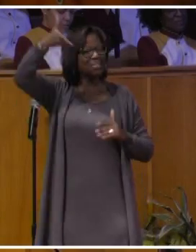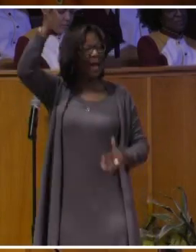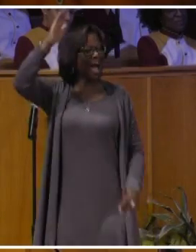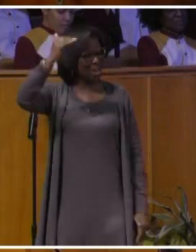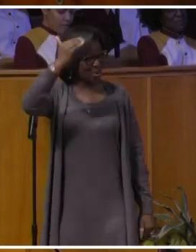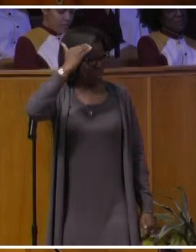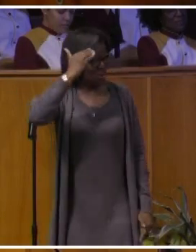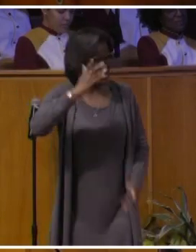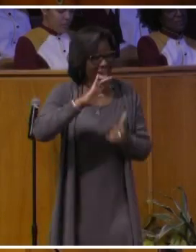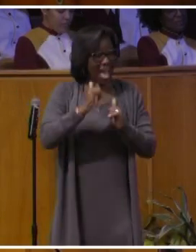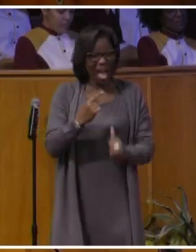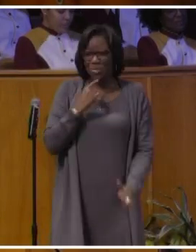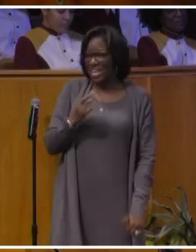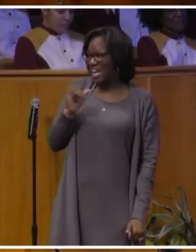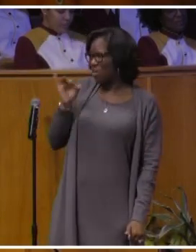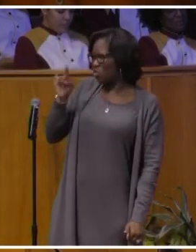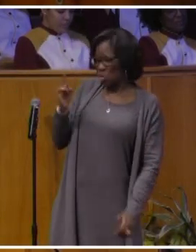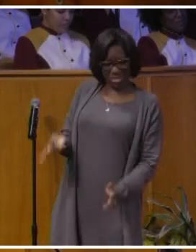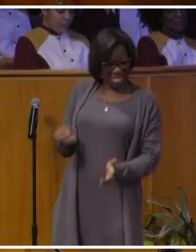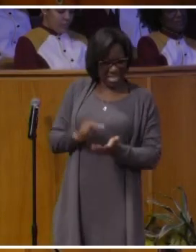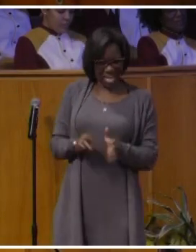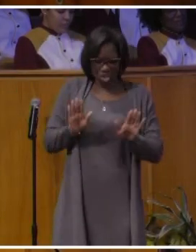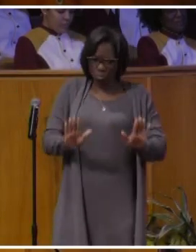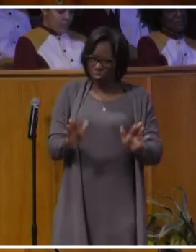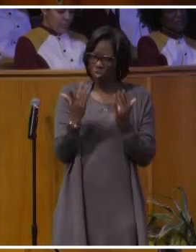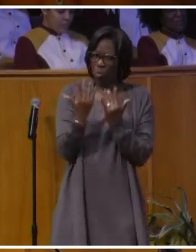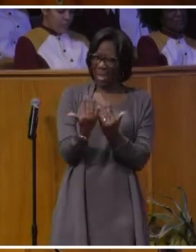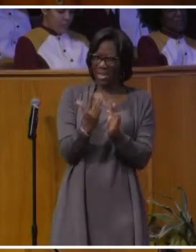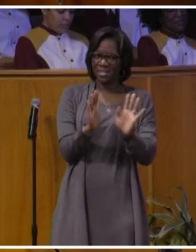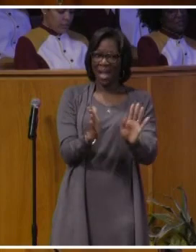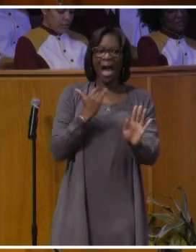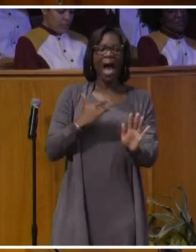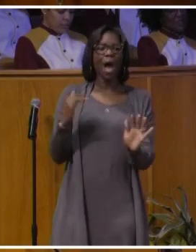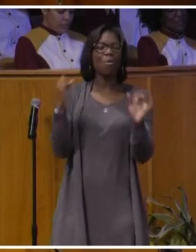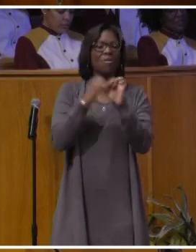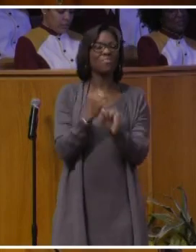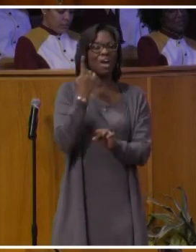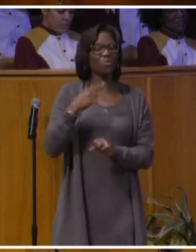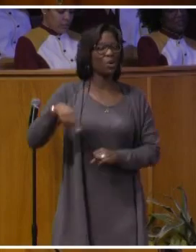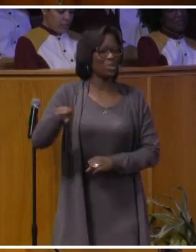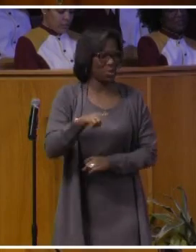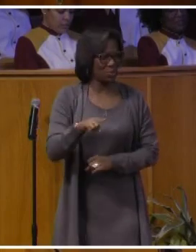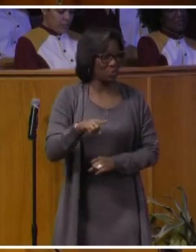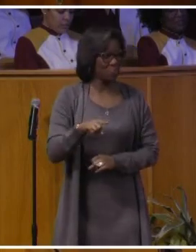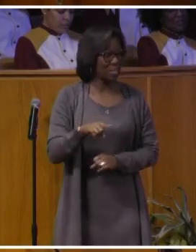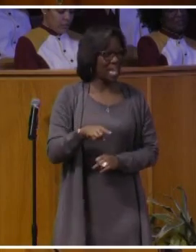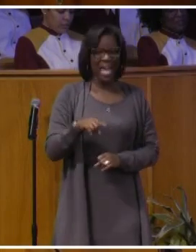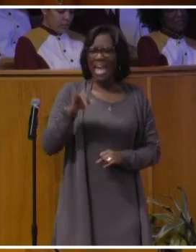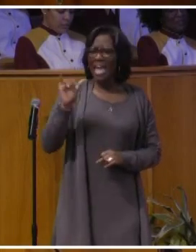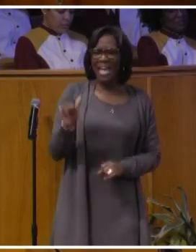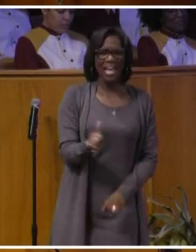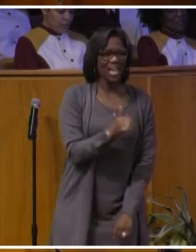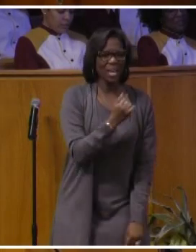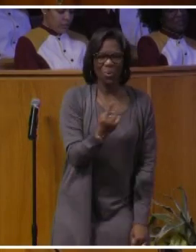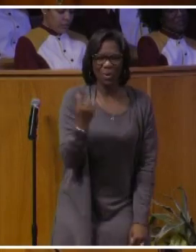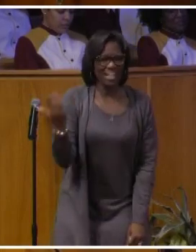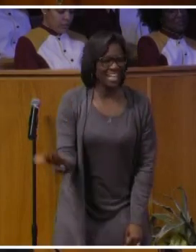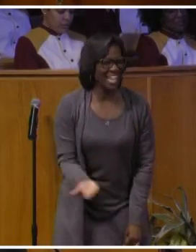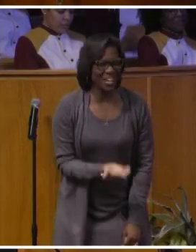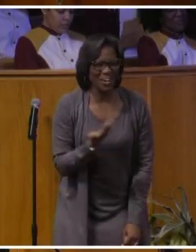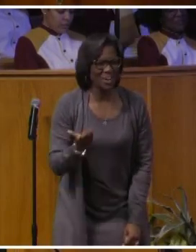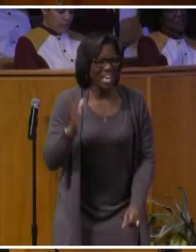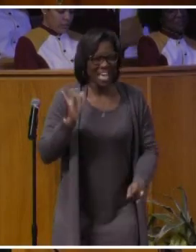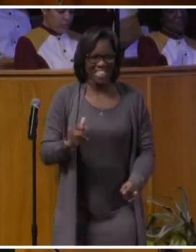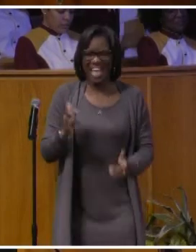knows how to say, "If you stand still, I'll fight your battles for you." Is there anybody here